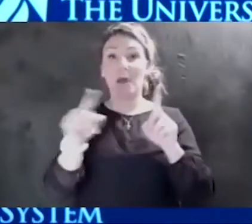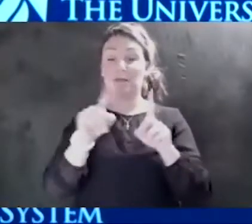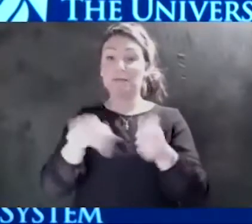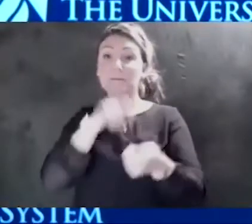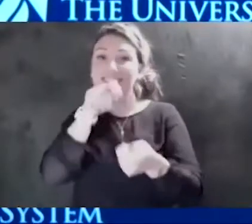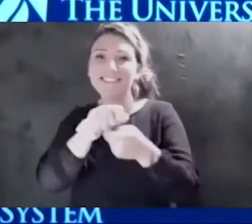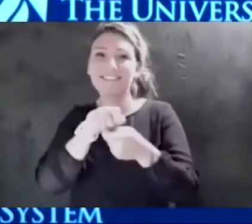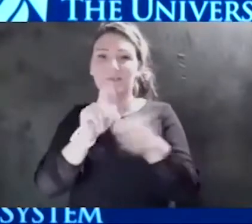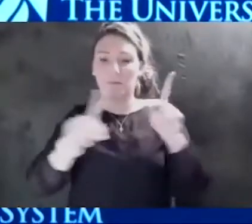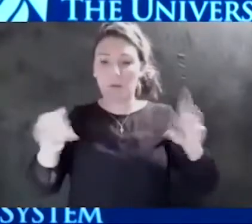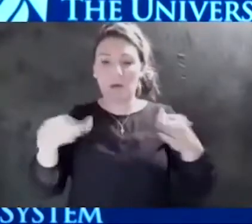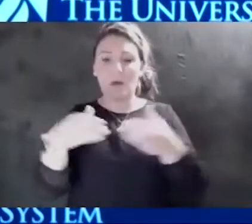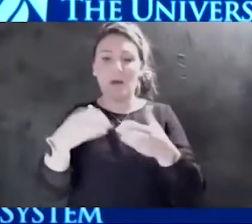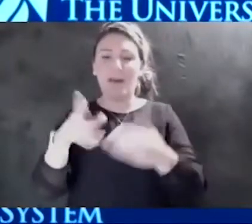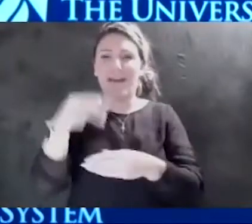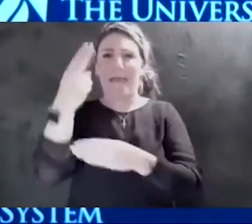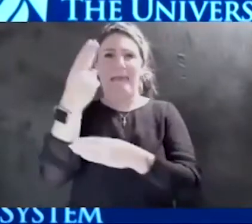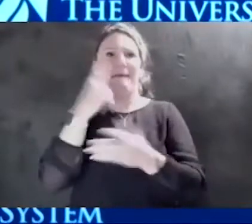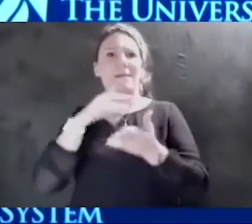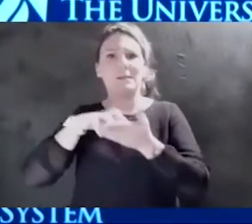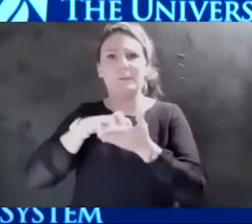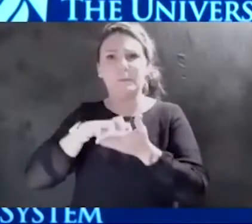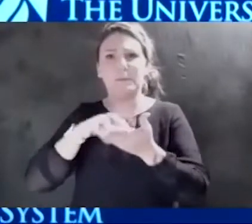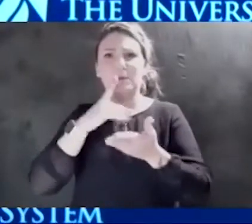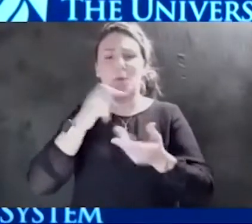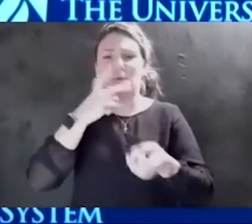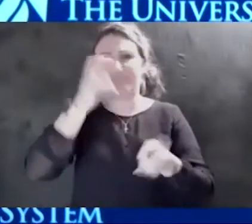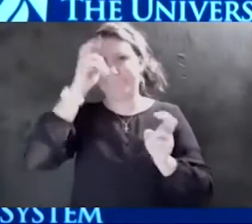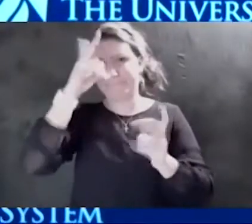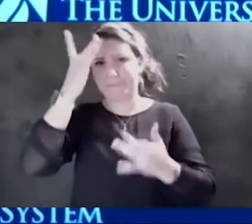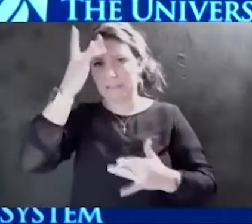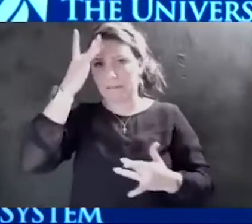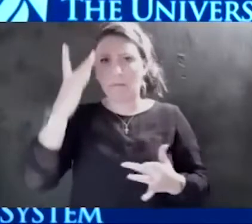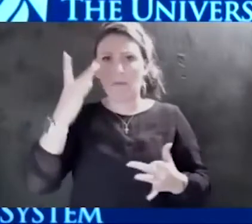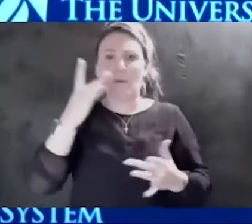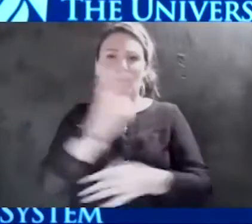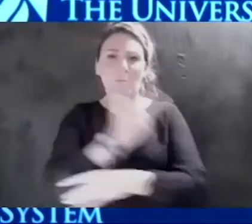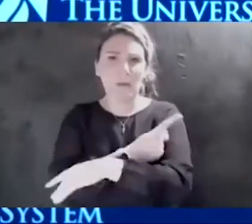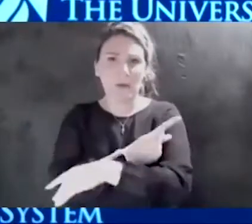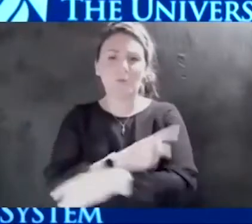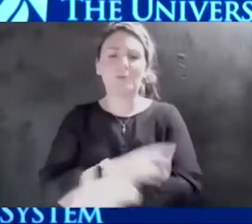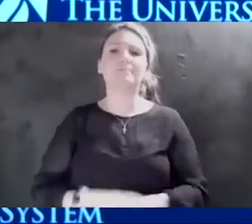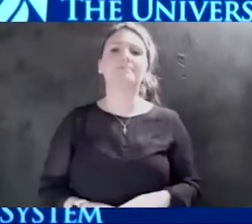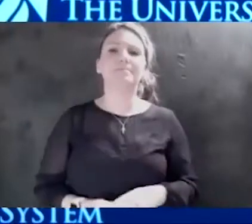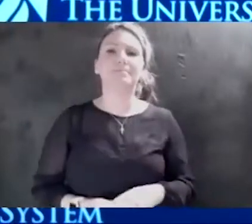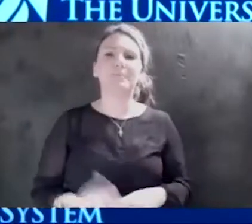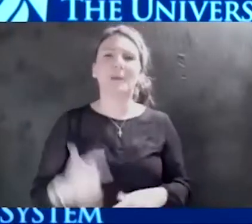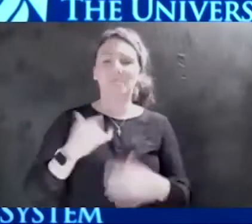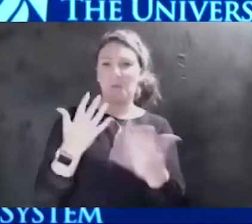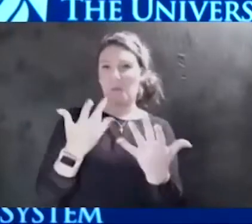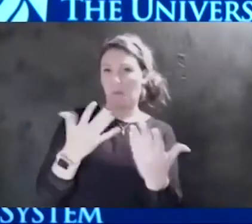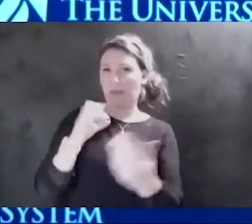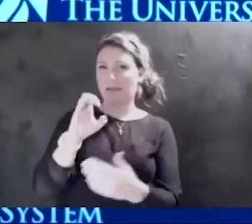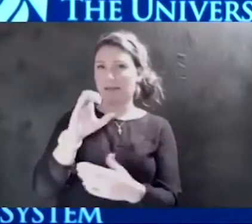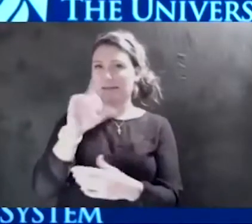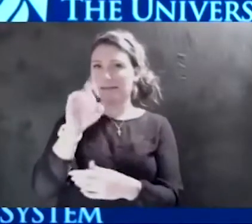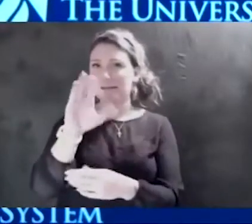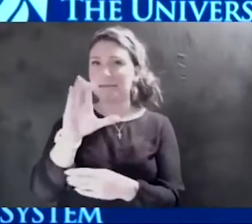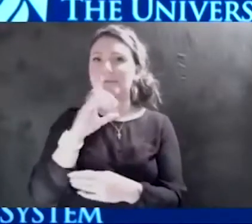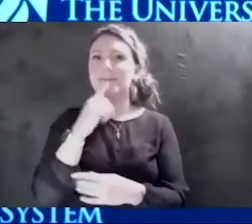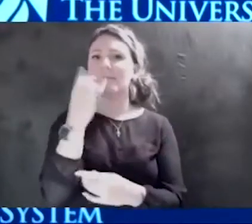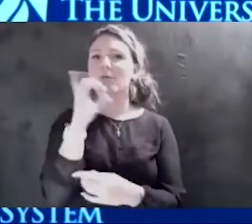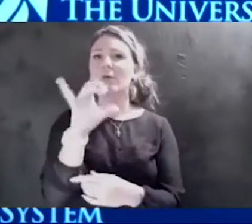highly susceptible and critically ill or chronically ill patients. But I'm going to wait on the CDC to give us and the FDA to give that